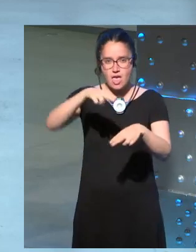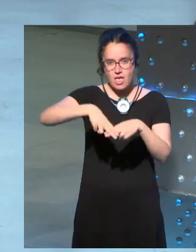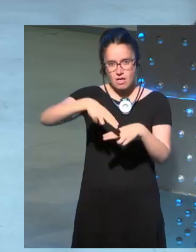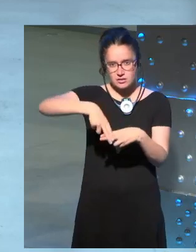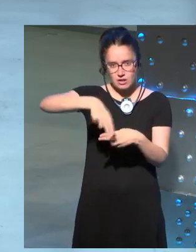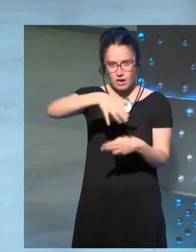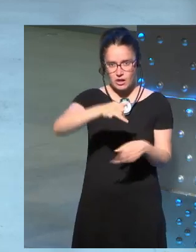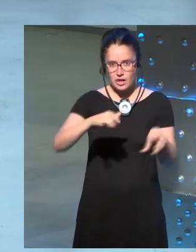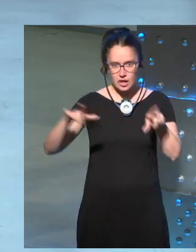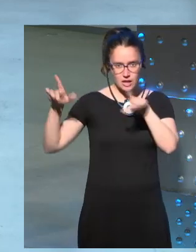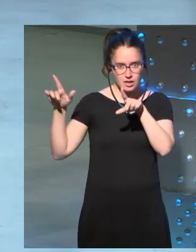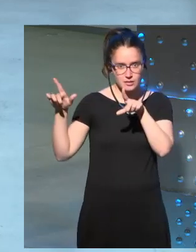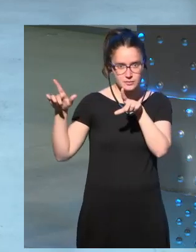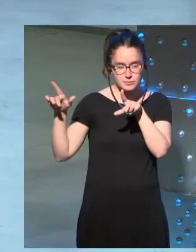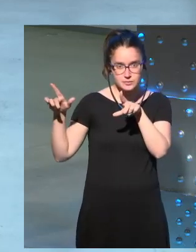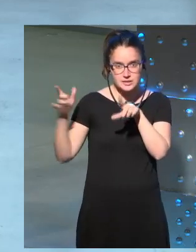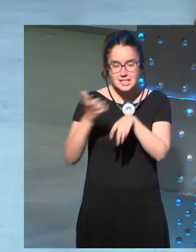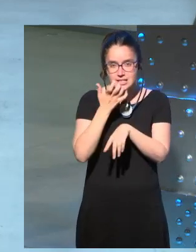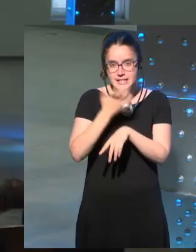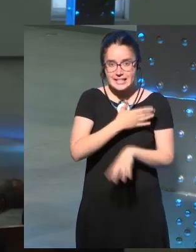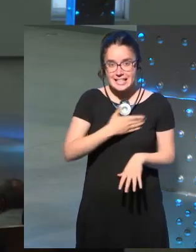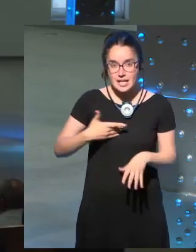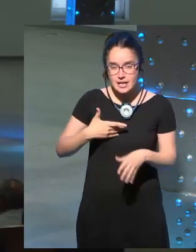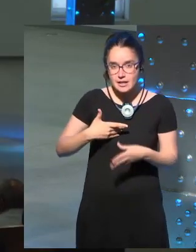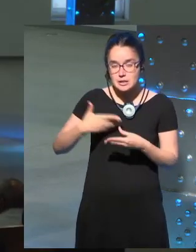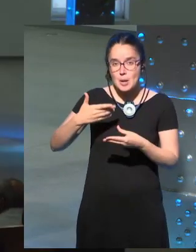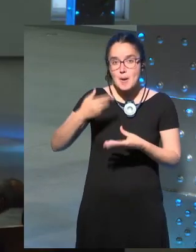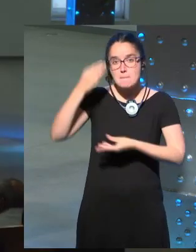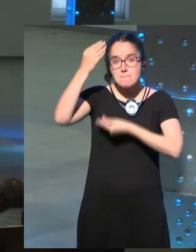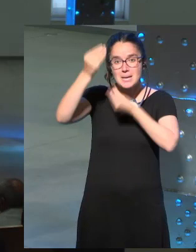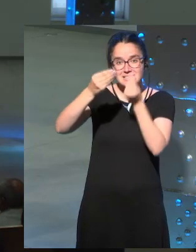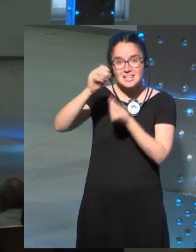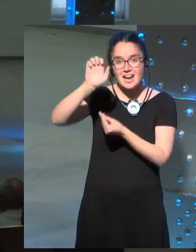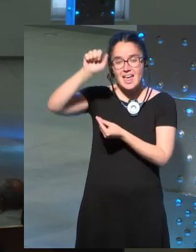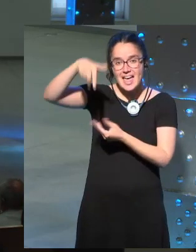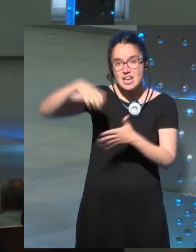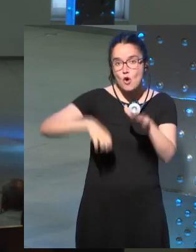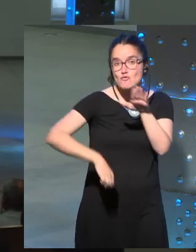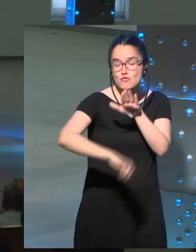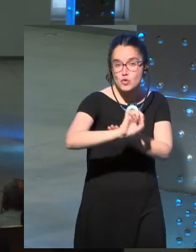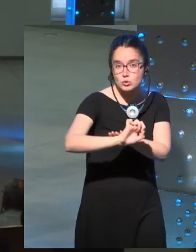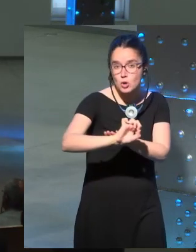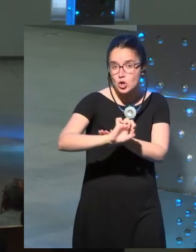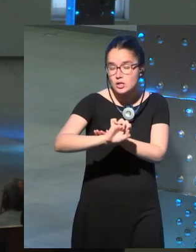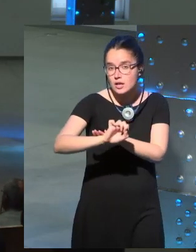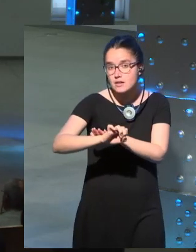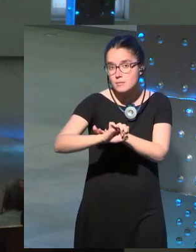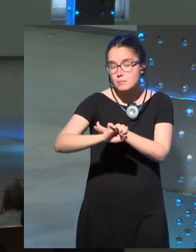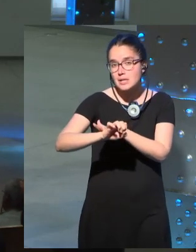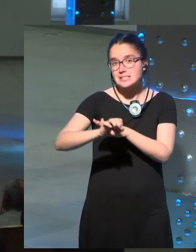to upload any picture, you have the hashtag here. And if you want to put it pensar in fútbol,